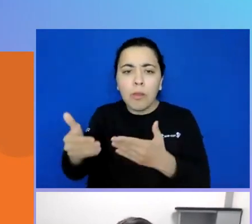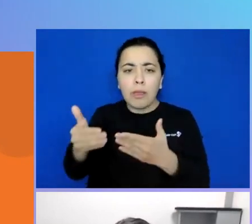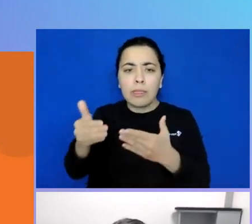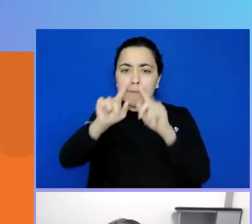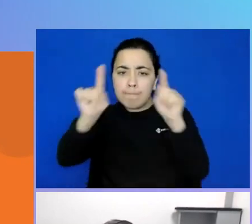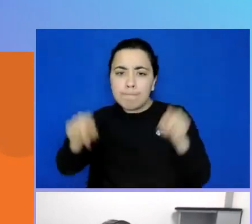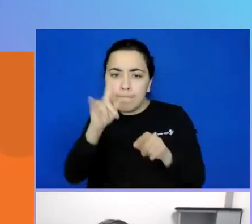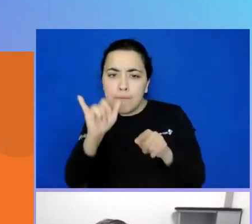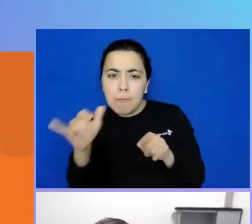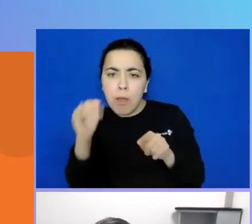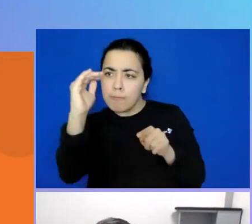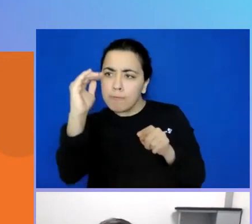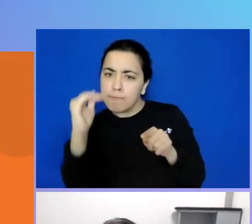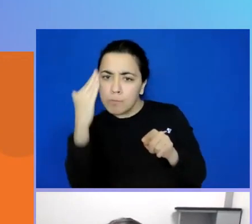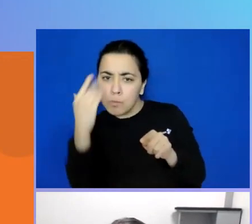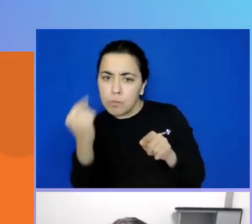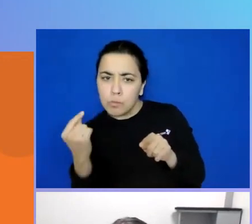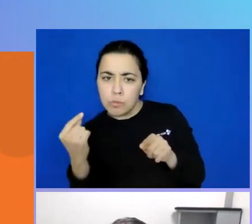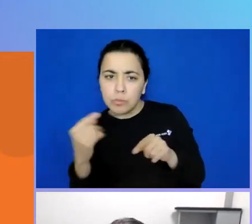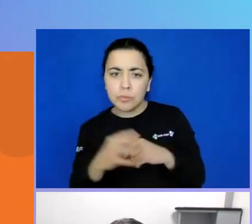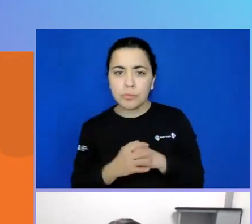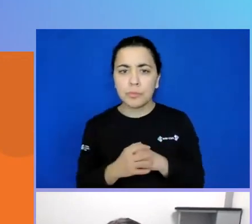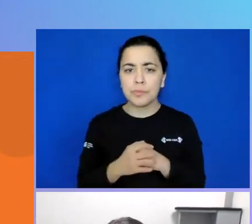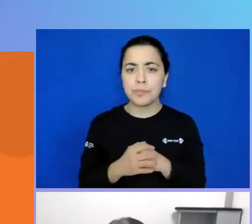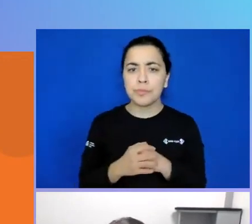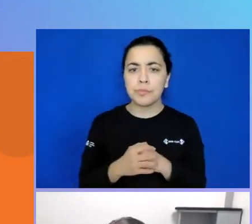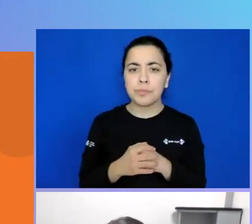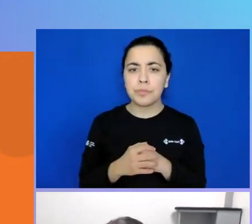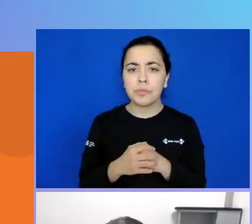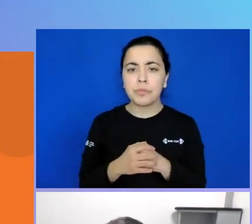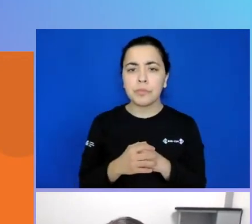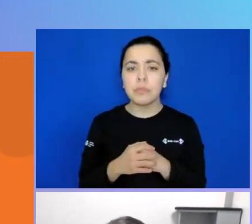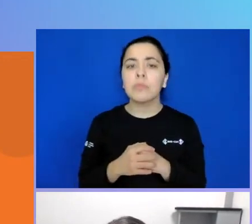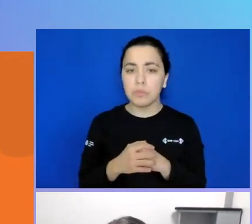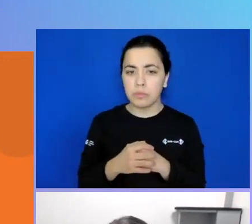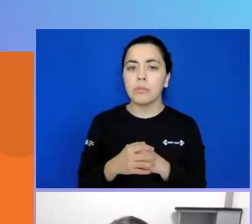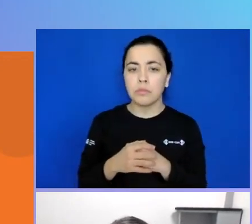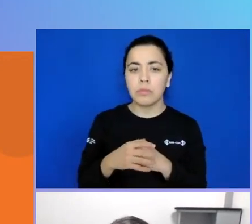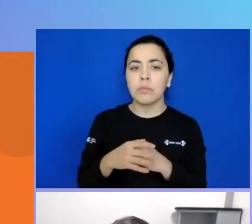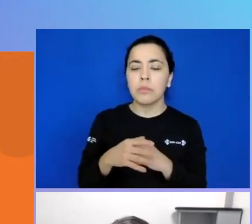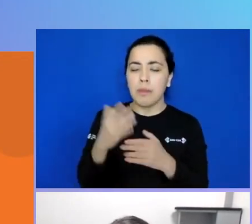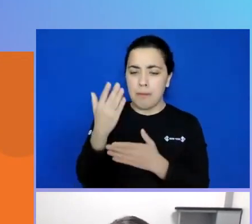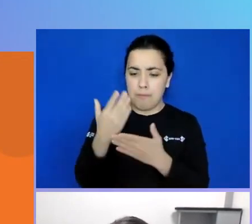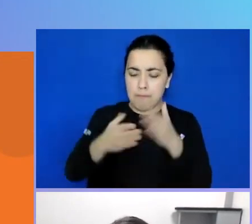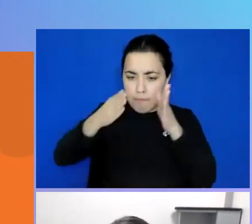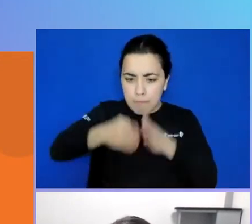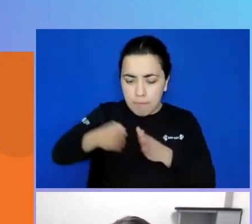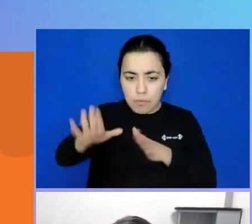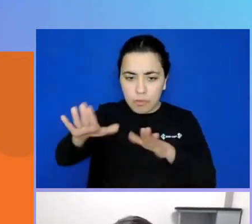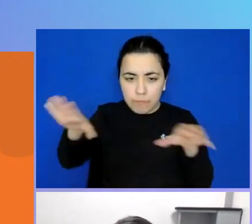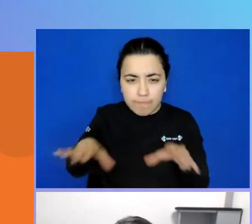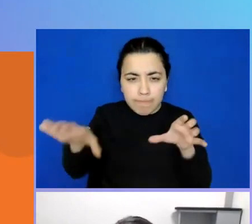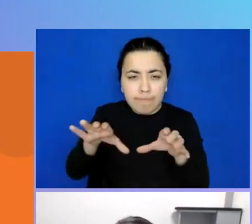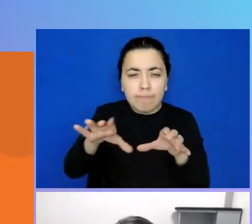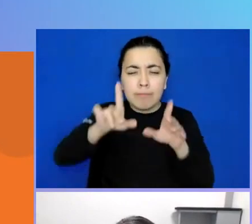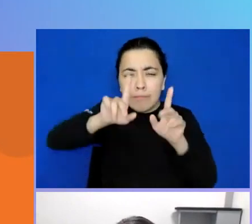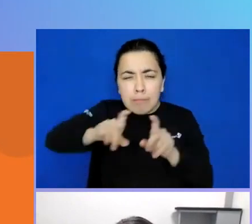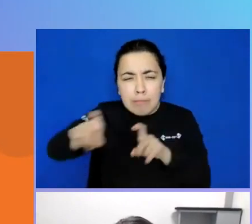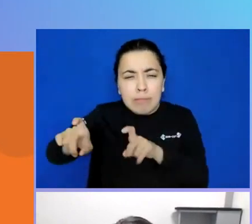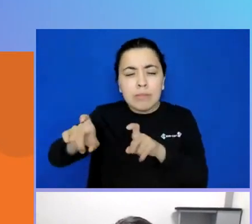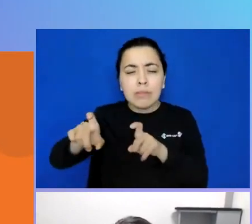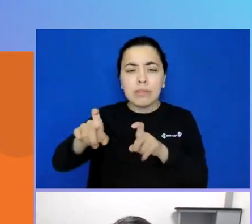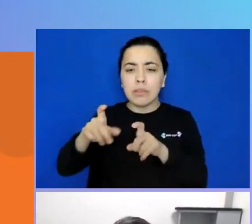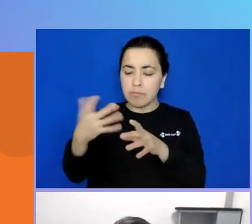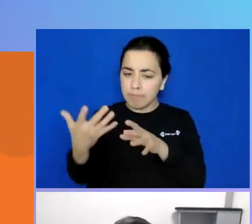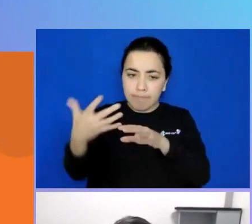of automation and manual testing. Build that in and help them to appropriately size that so they can